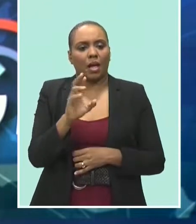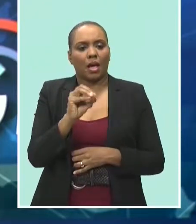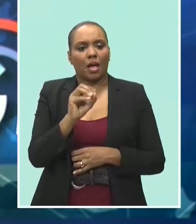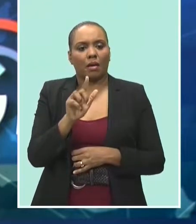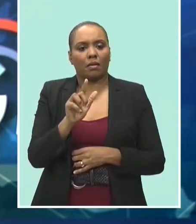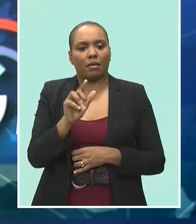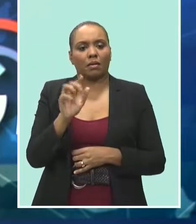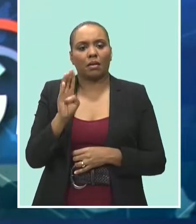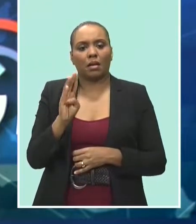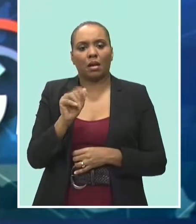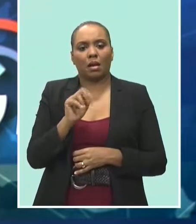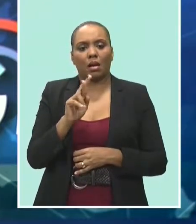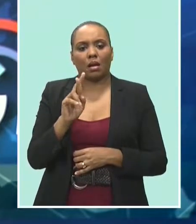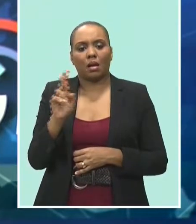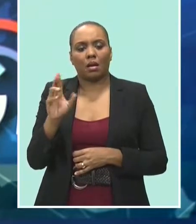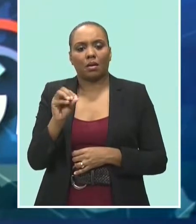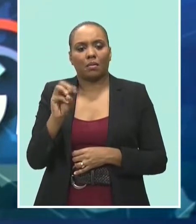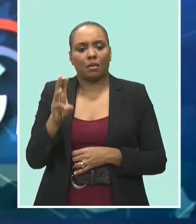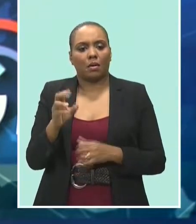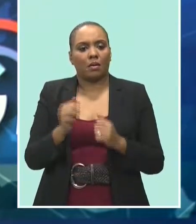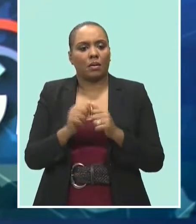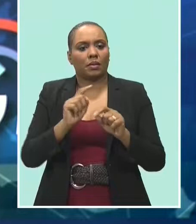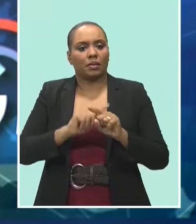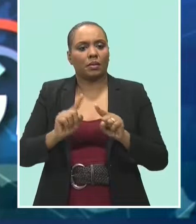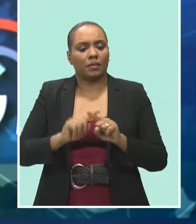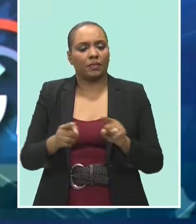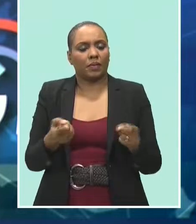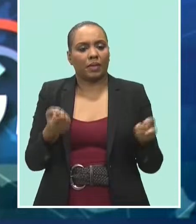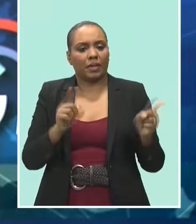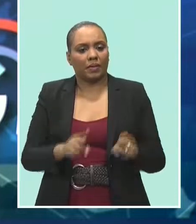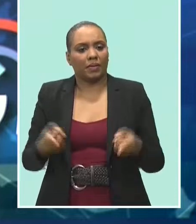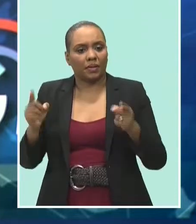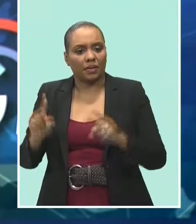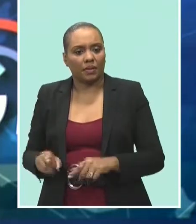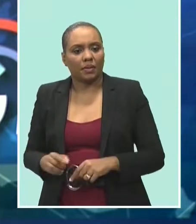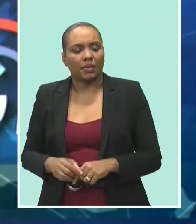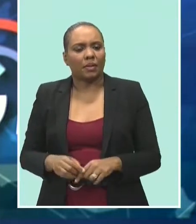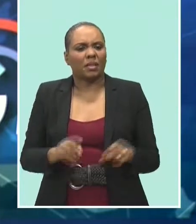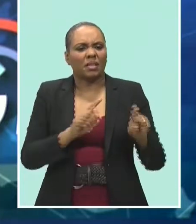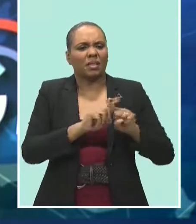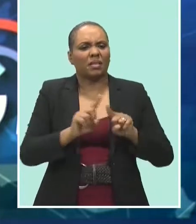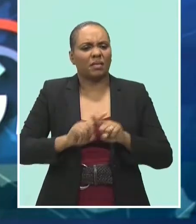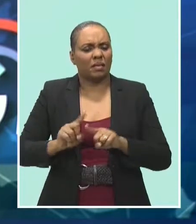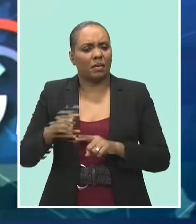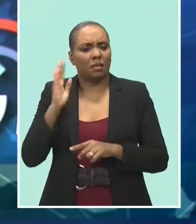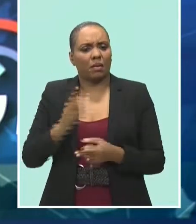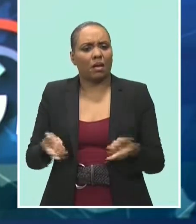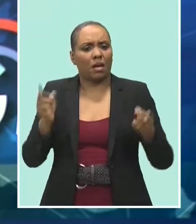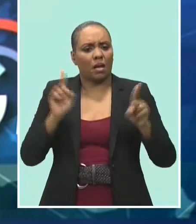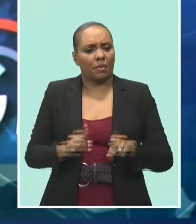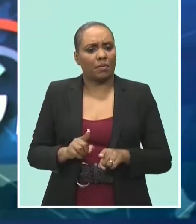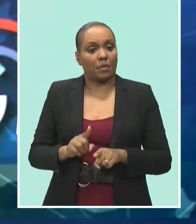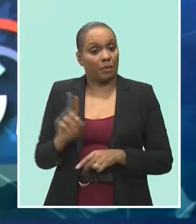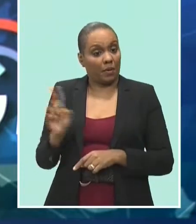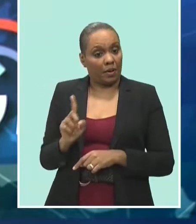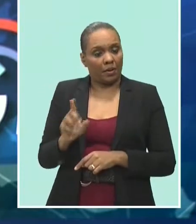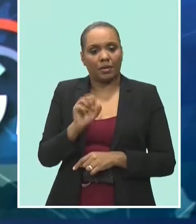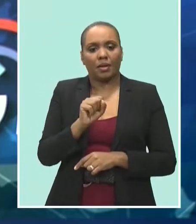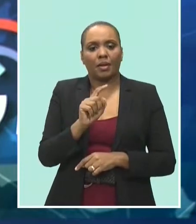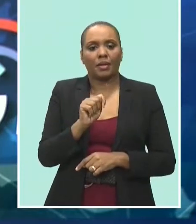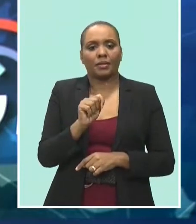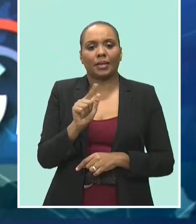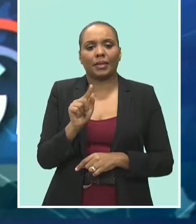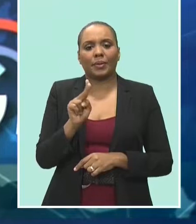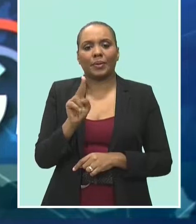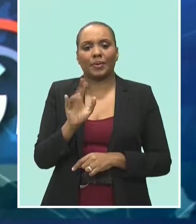in a major way with a series of events this year. And several events will be held in his birth parish of St. Lucie on Errol